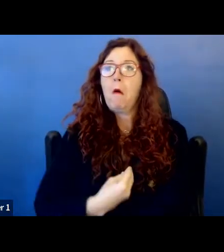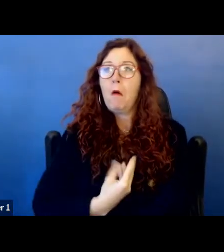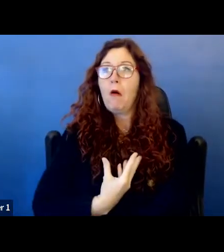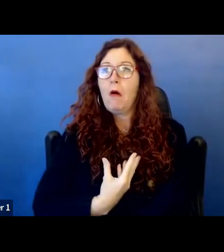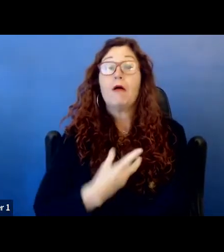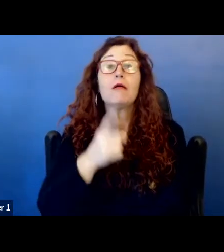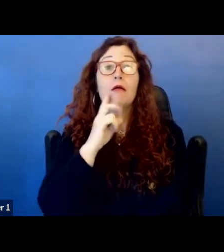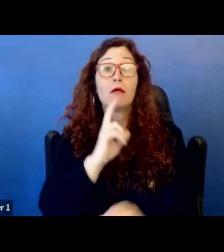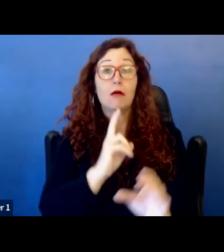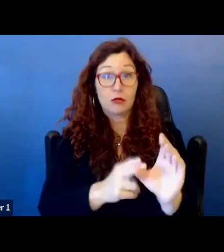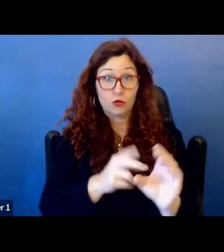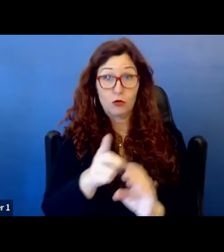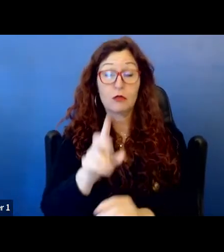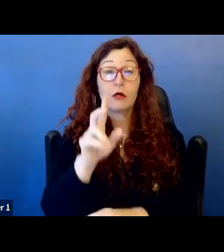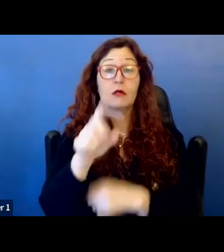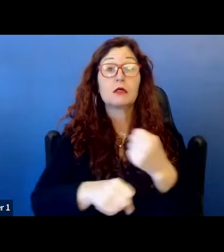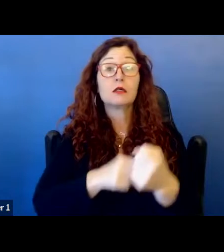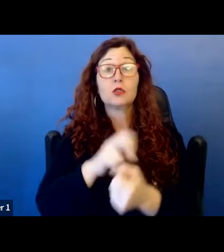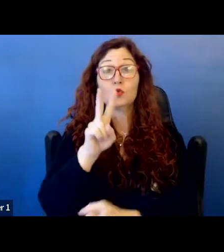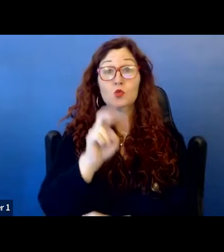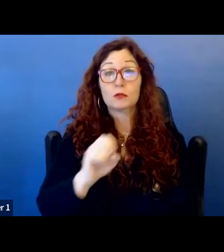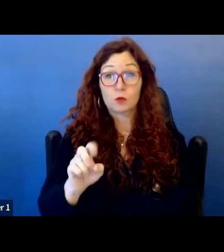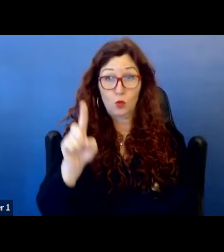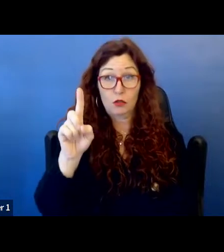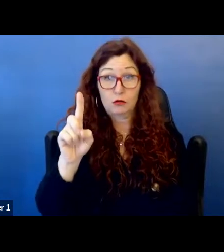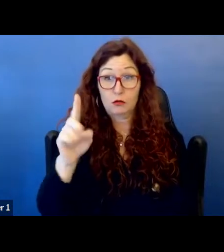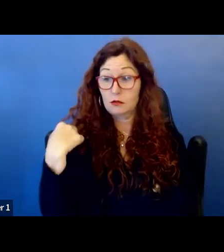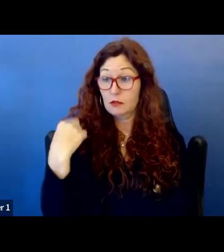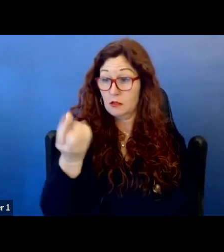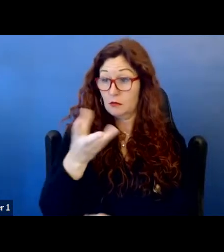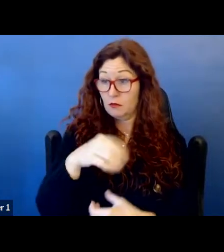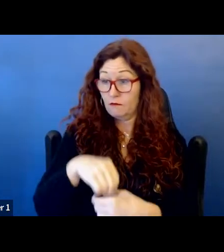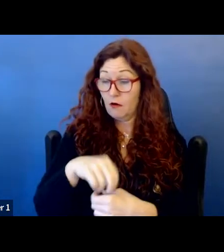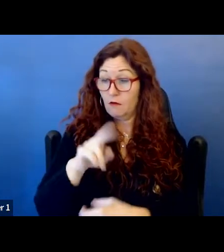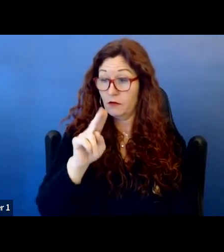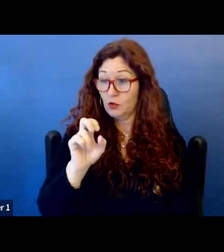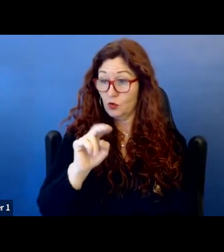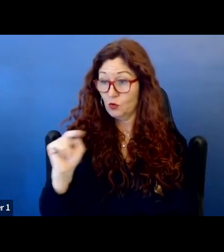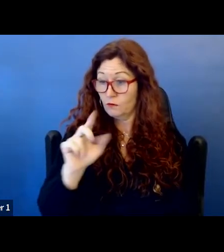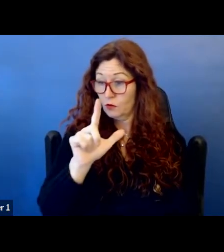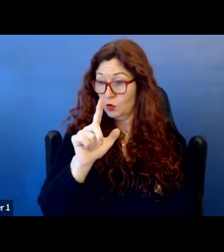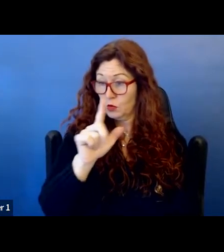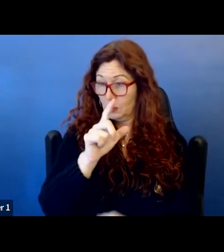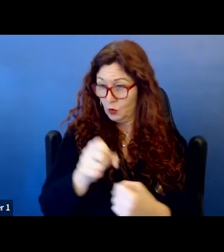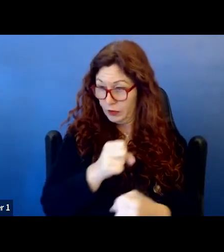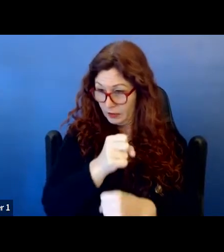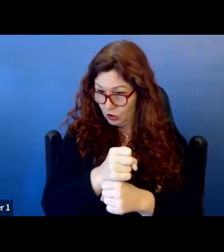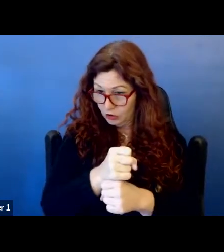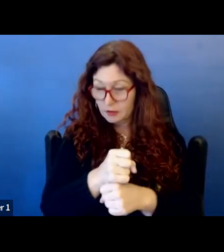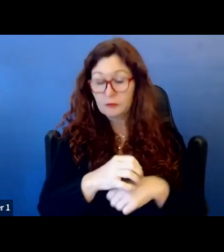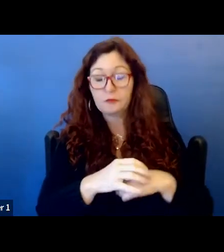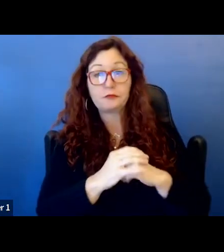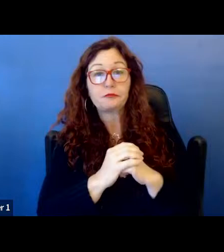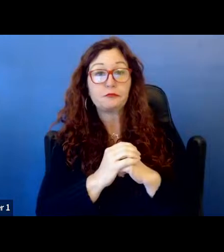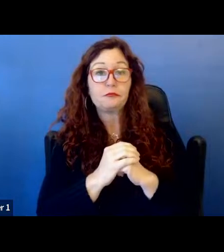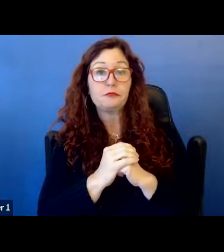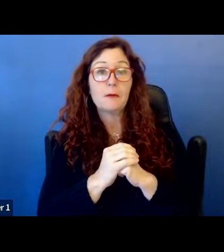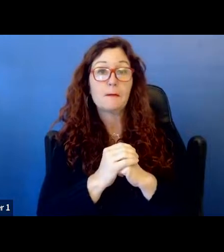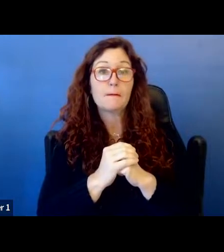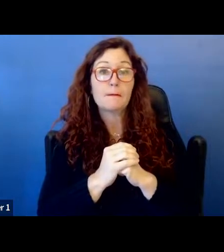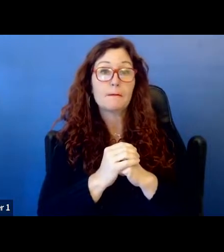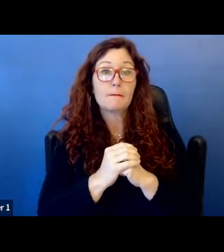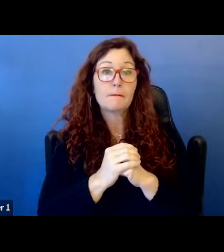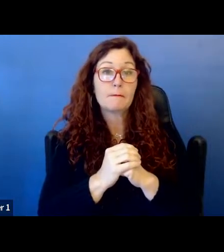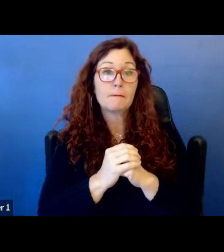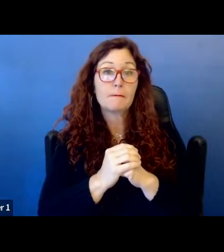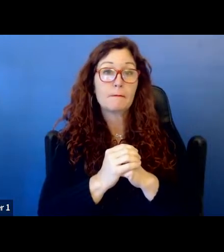won i'm a 21 year member of um chicago women trade and a 20-year member of the local one iron workers i this has been